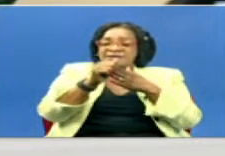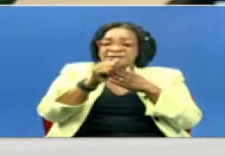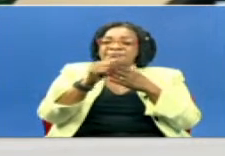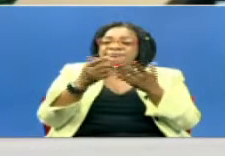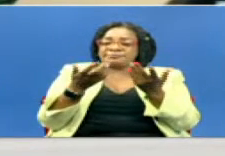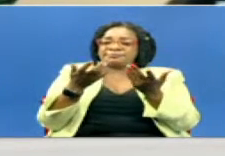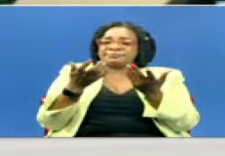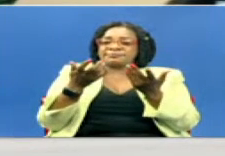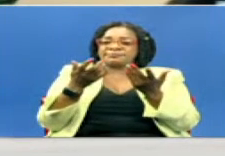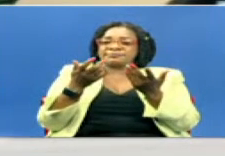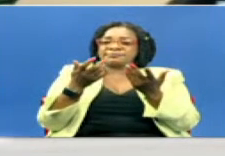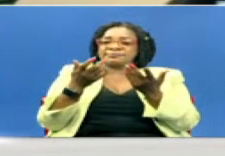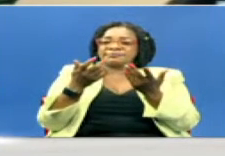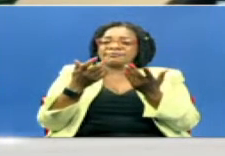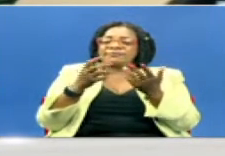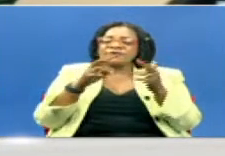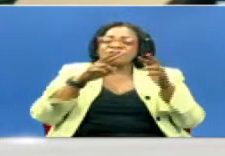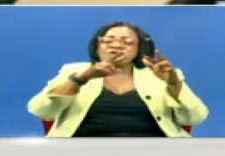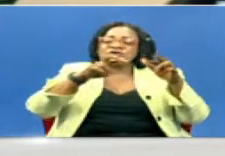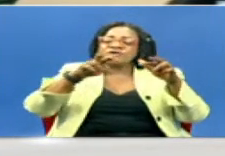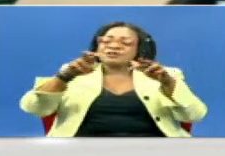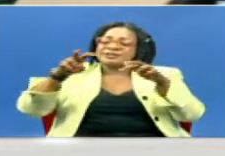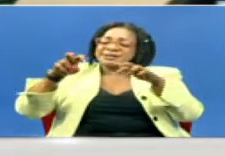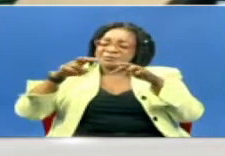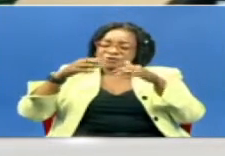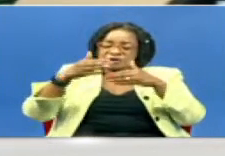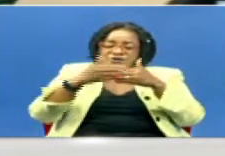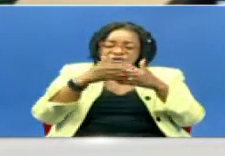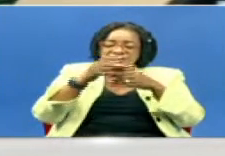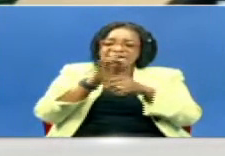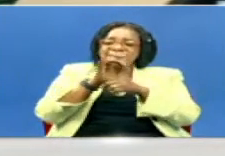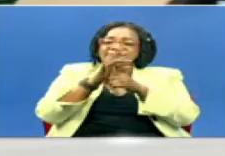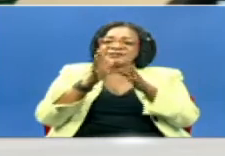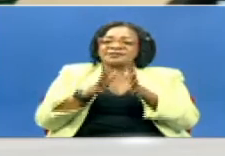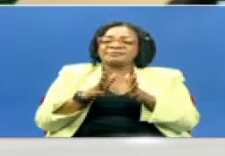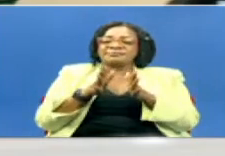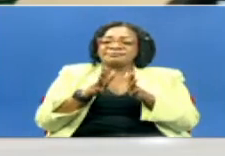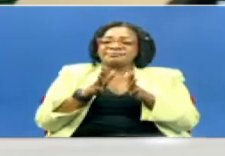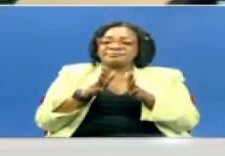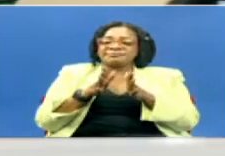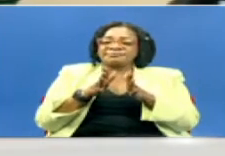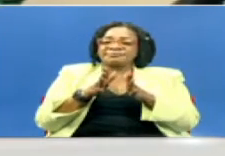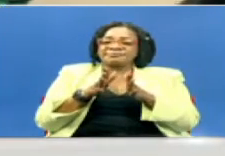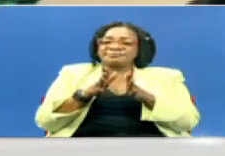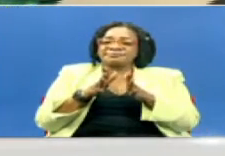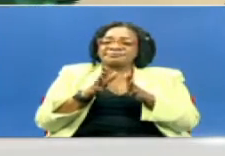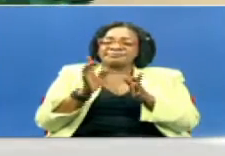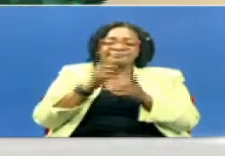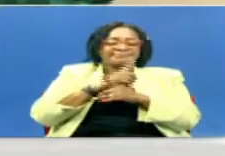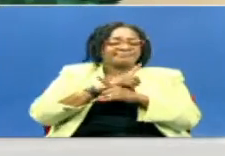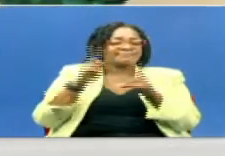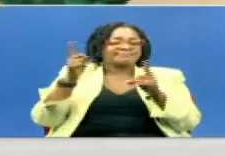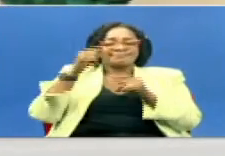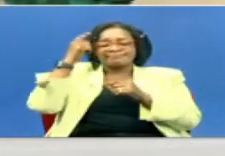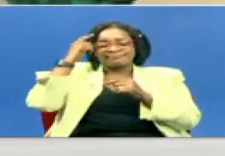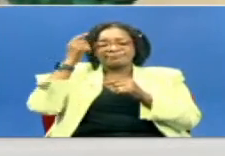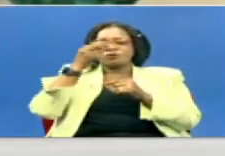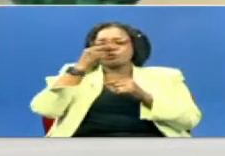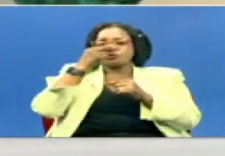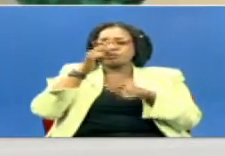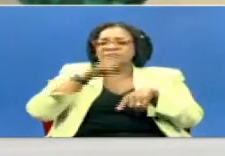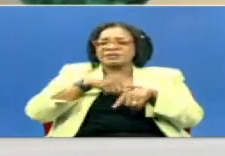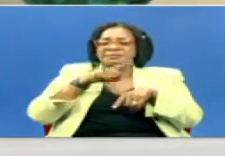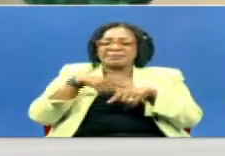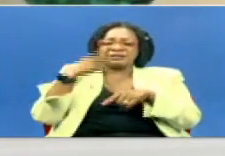also cross-examine your closest advisors. Close-examine. I don't think William Ruto, when I last checked, was a